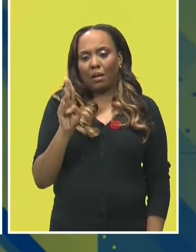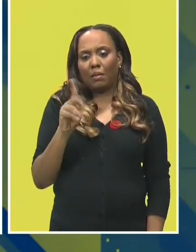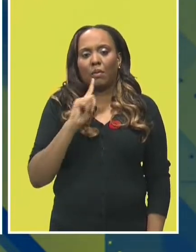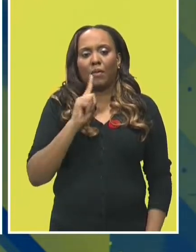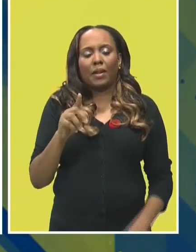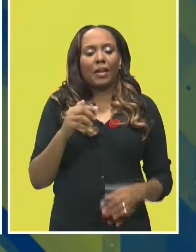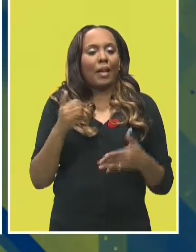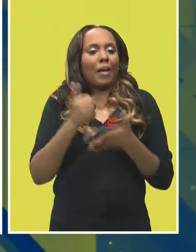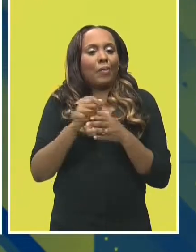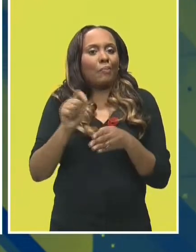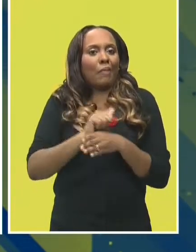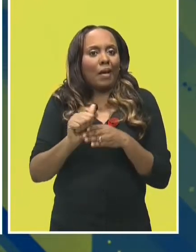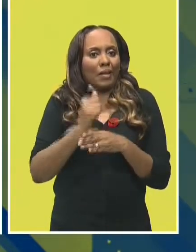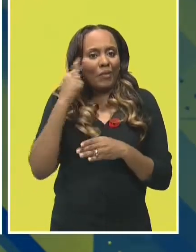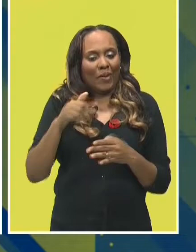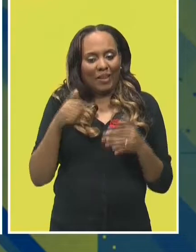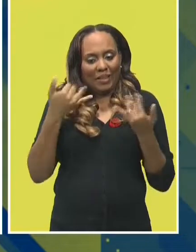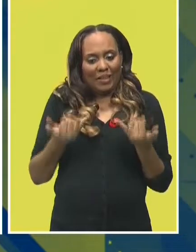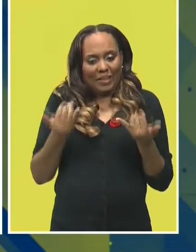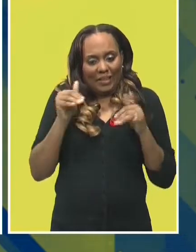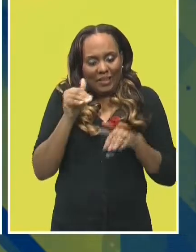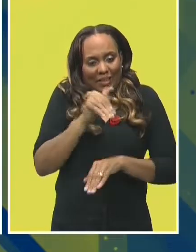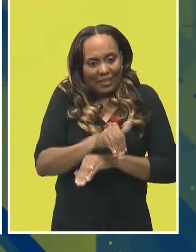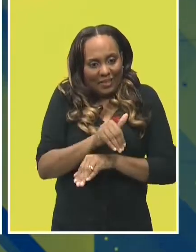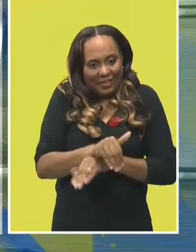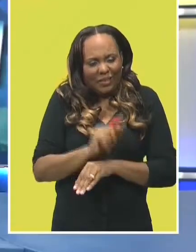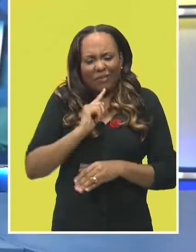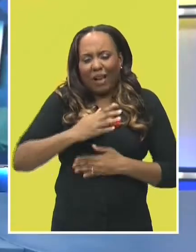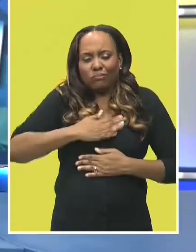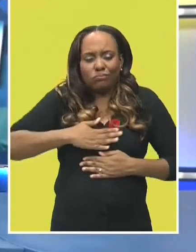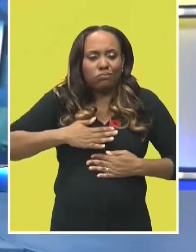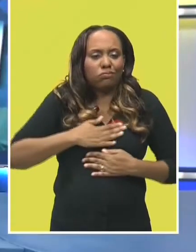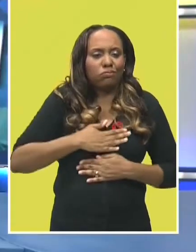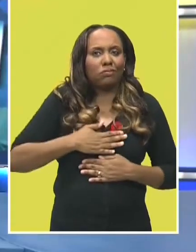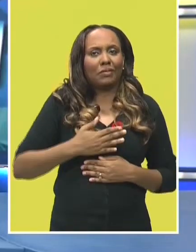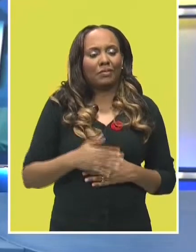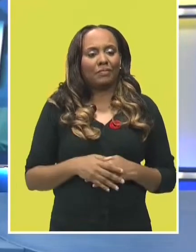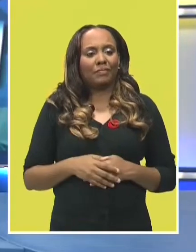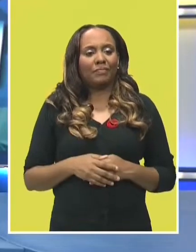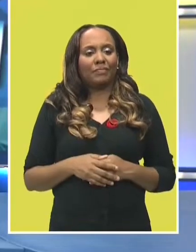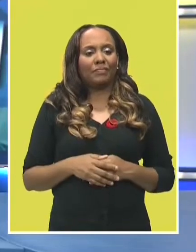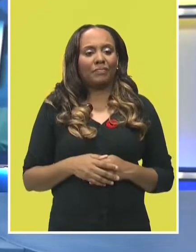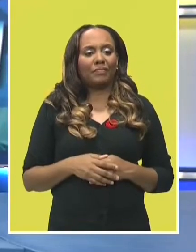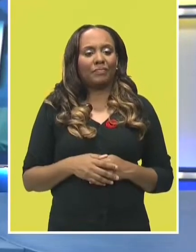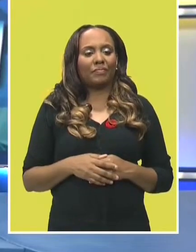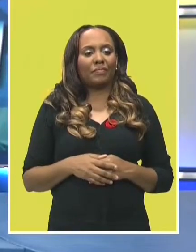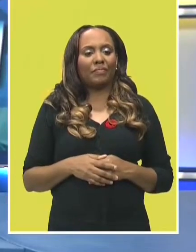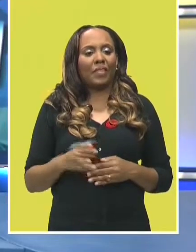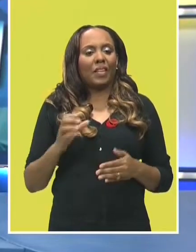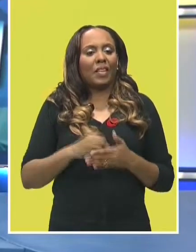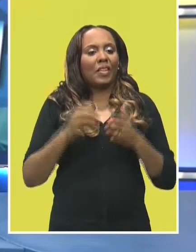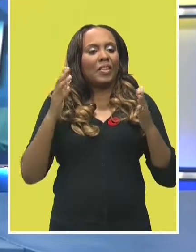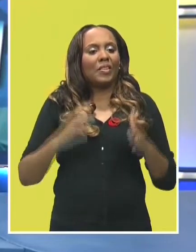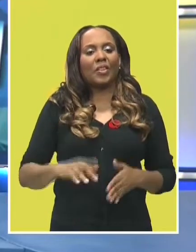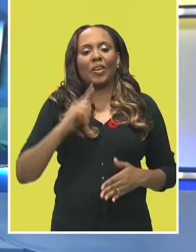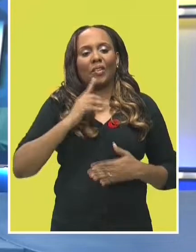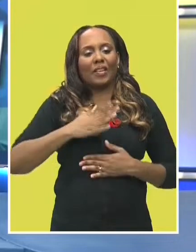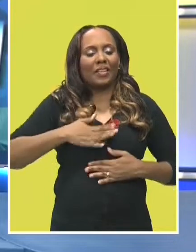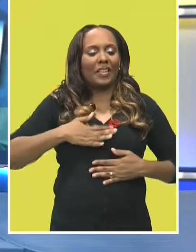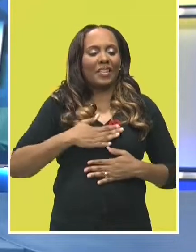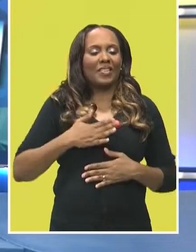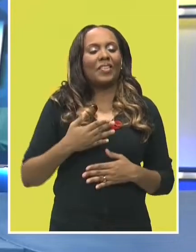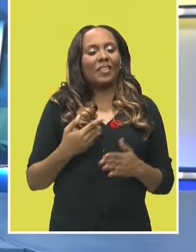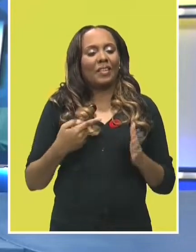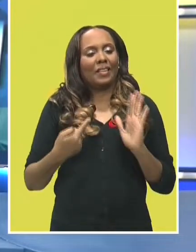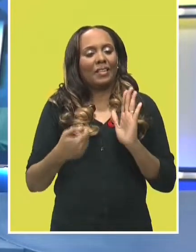well. So yeah, it's just a pleasure to do it. Well, as you just heard, the students of the Schoolhouse for Special Needs also